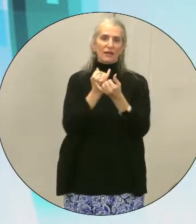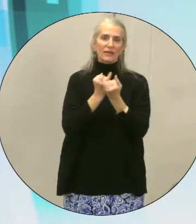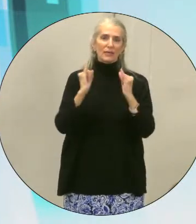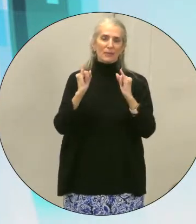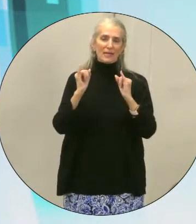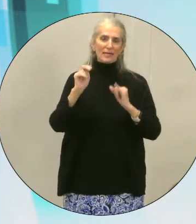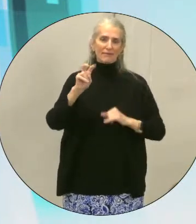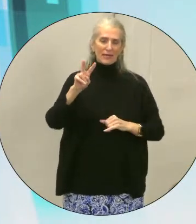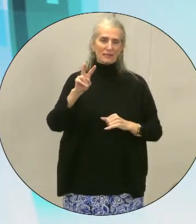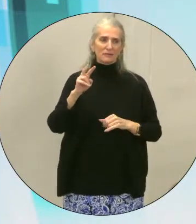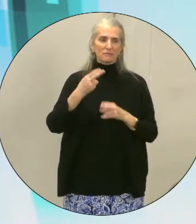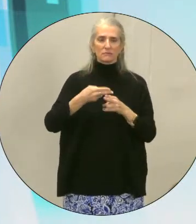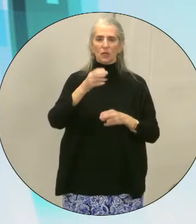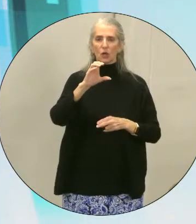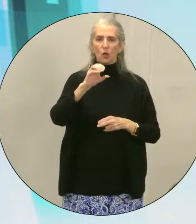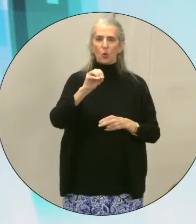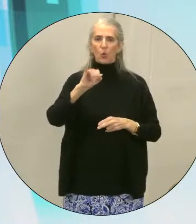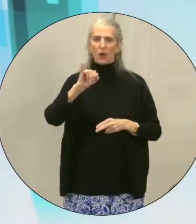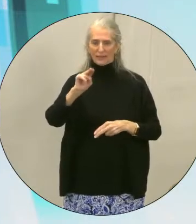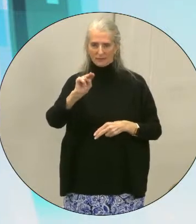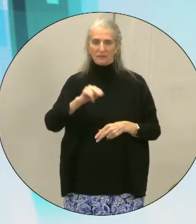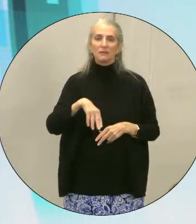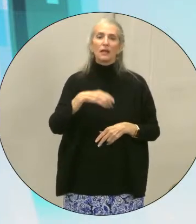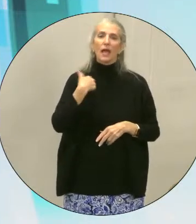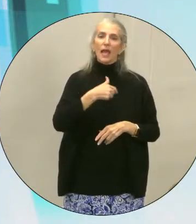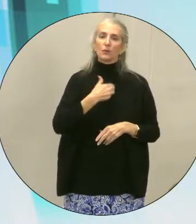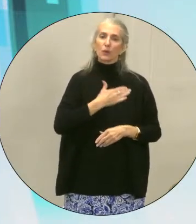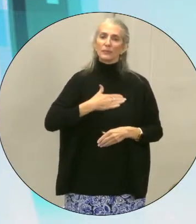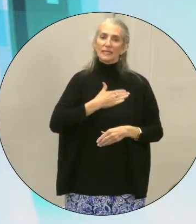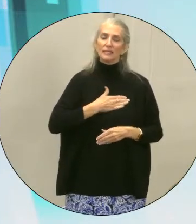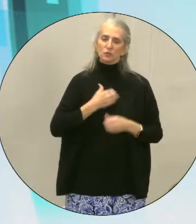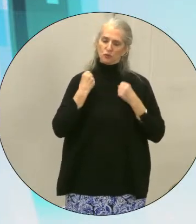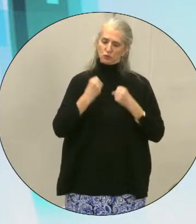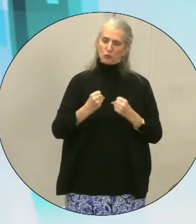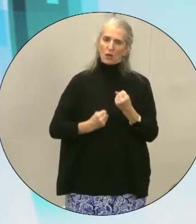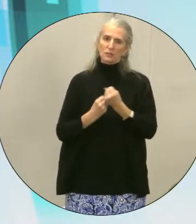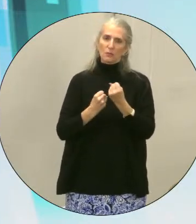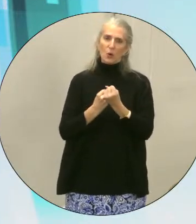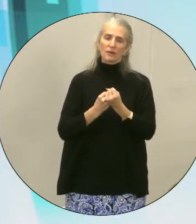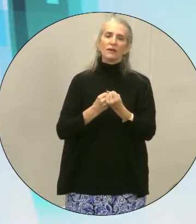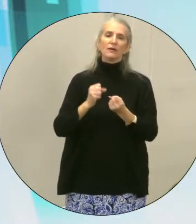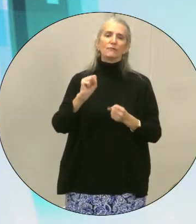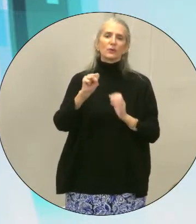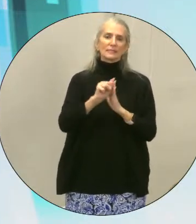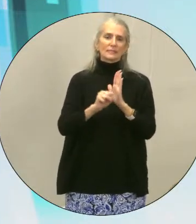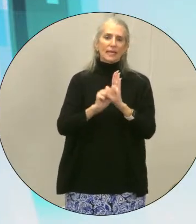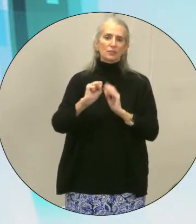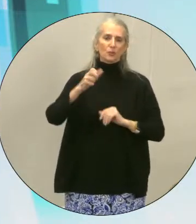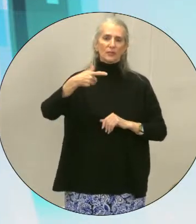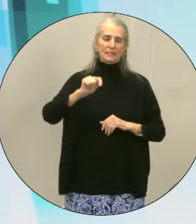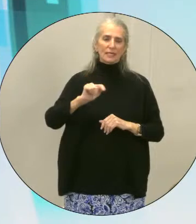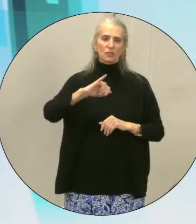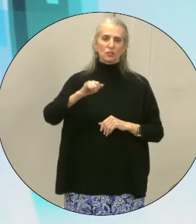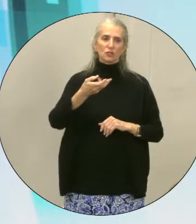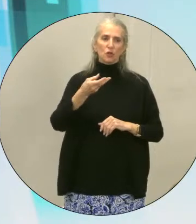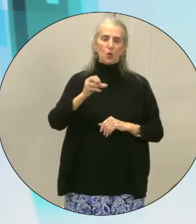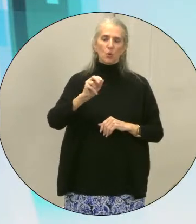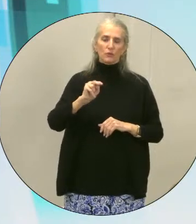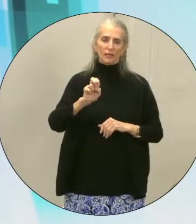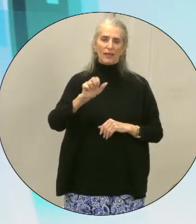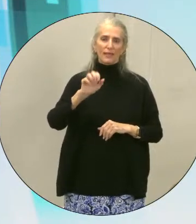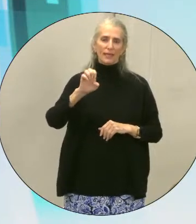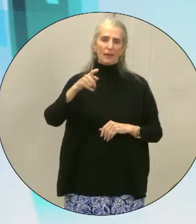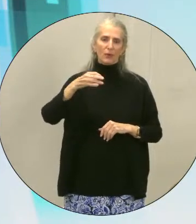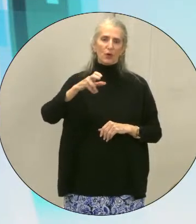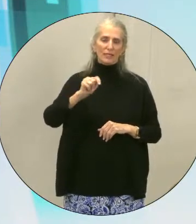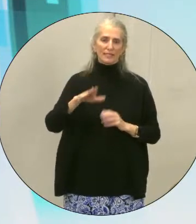We're known as COIN, and we're pleased to express our strong support for State Superintendent Joan Ebert as our next CCSD